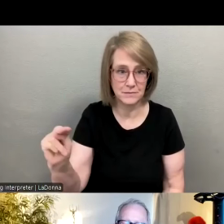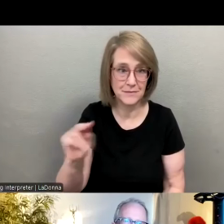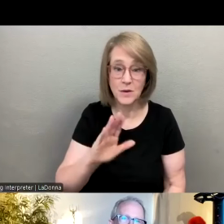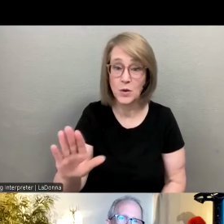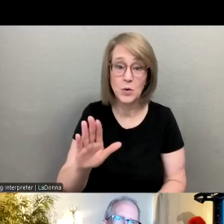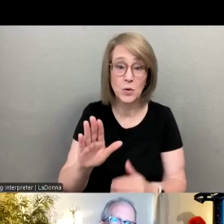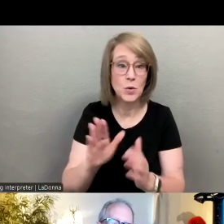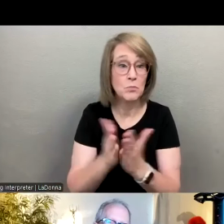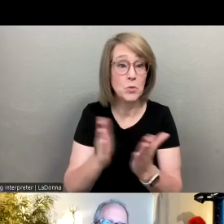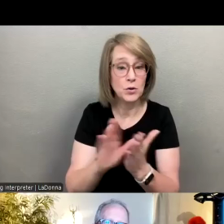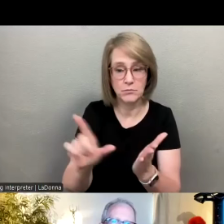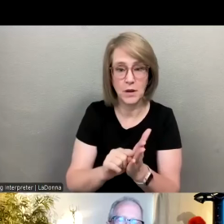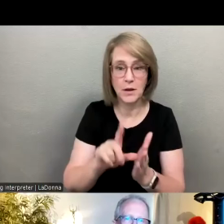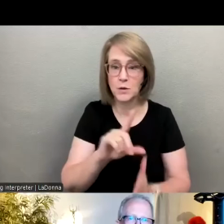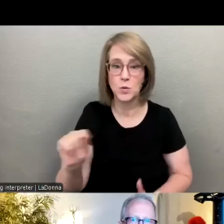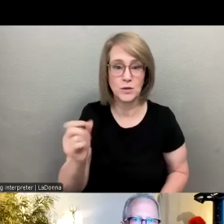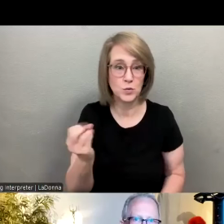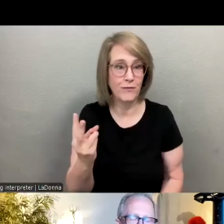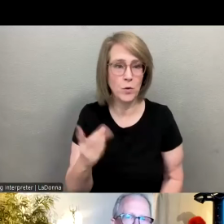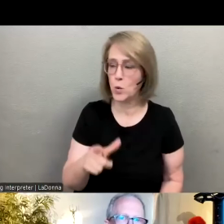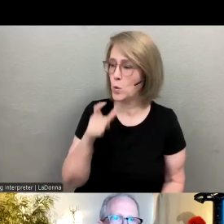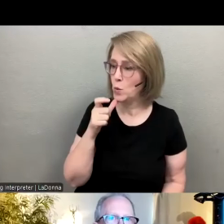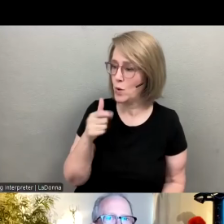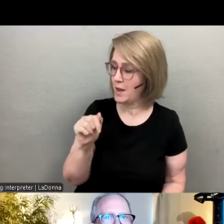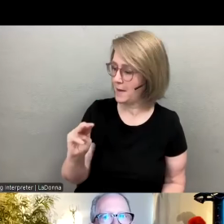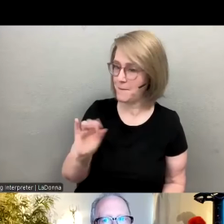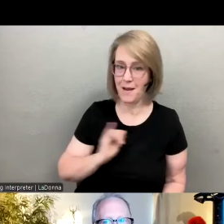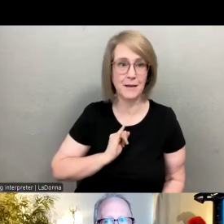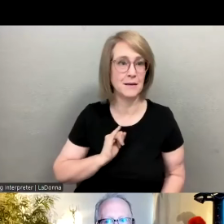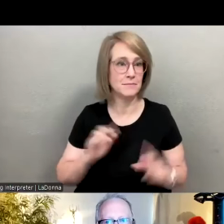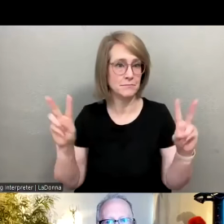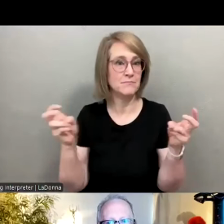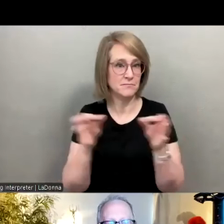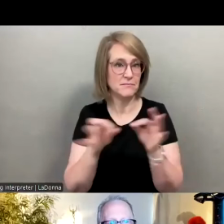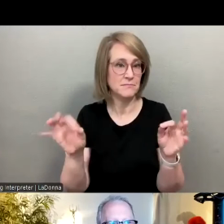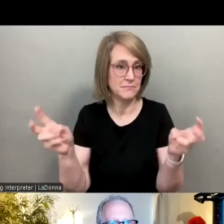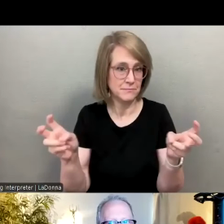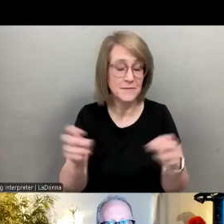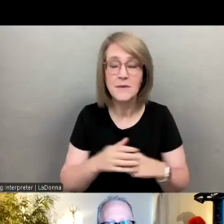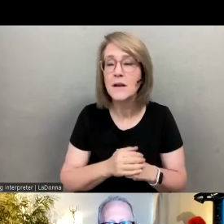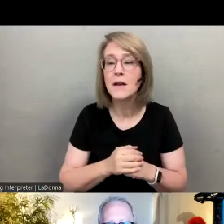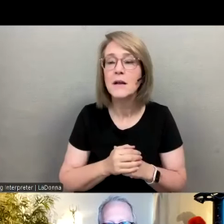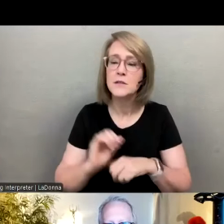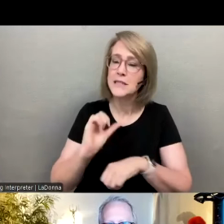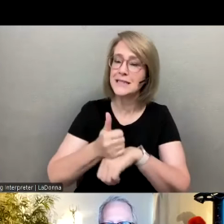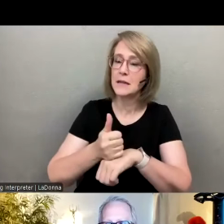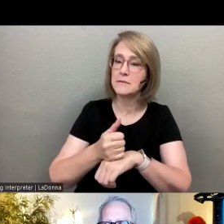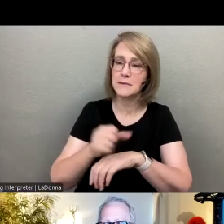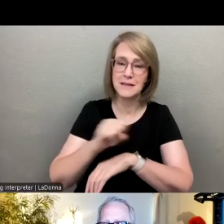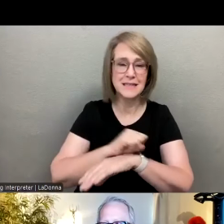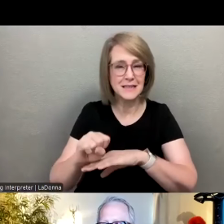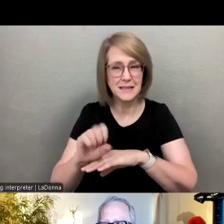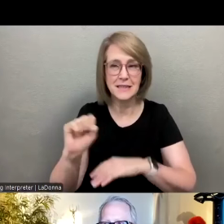in 2012, Who Am I? But just to set the stage a little bit, Silouan, in many ways, I'm not sure